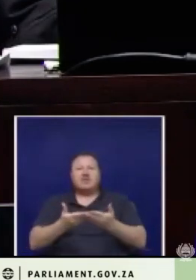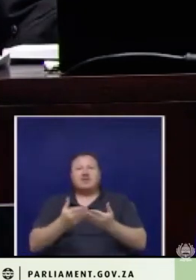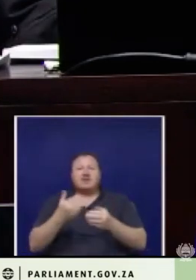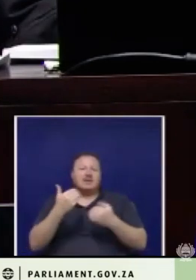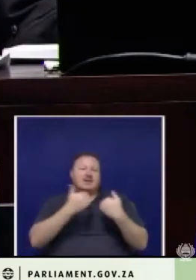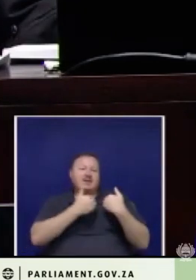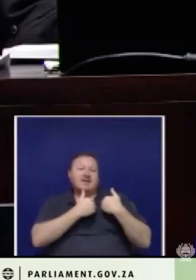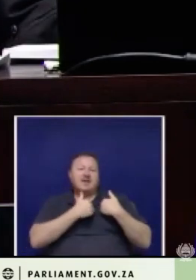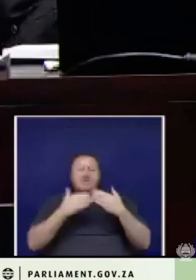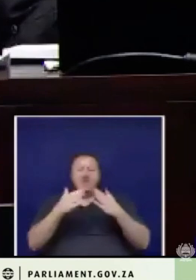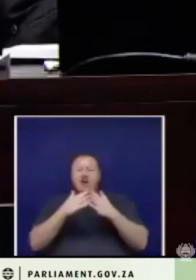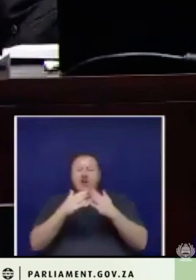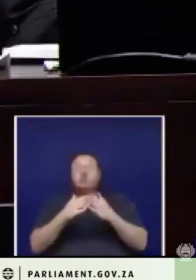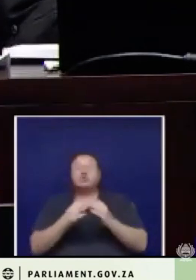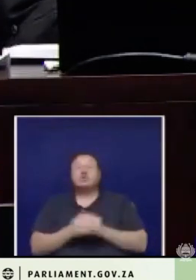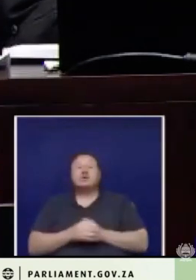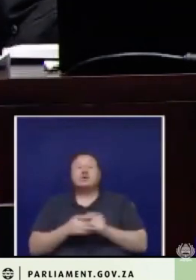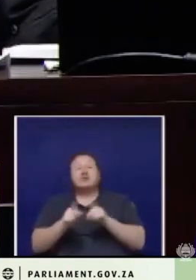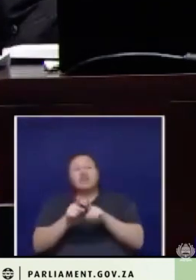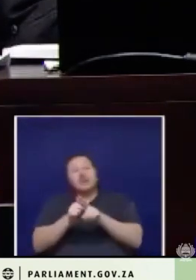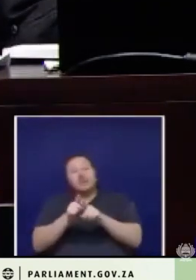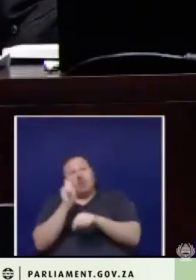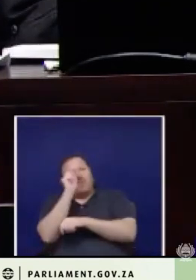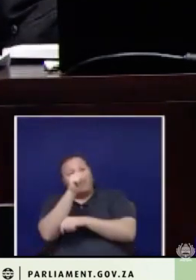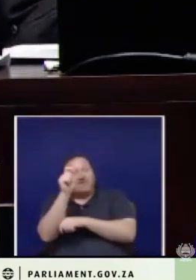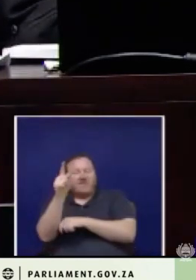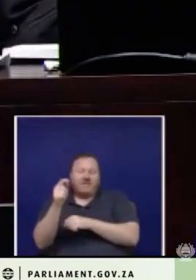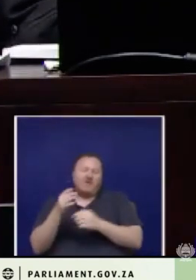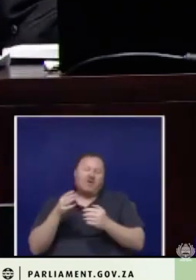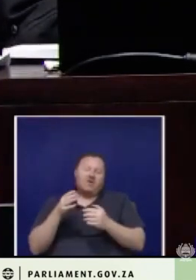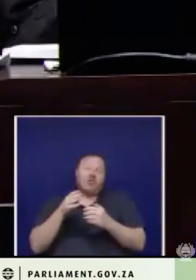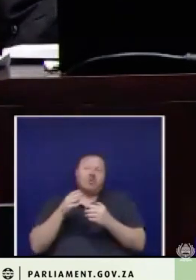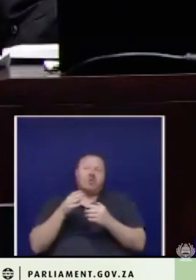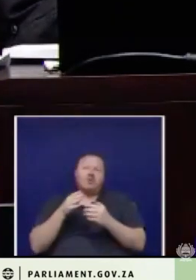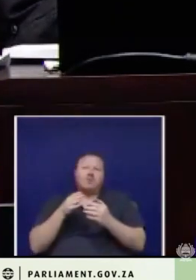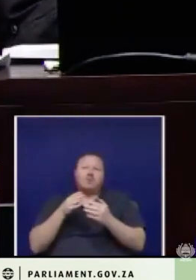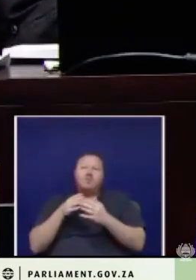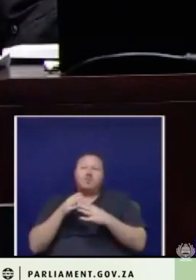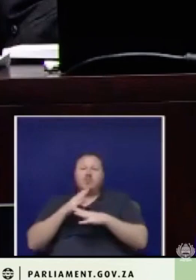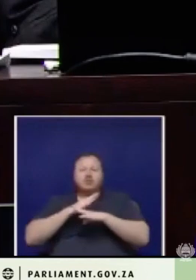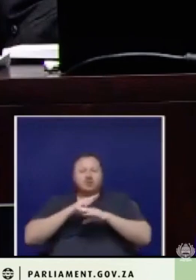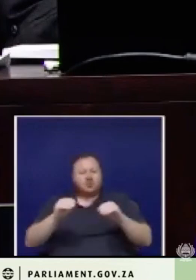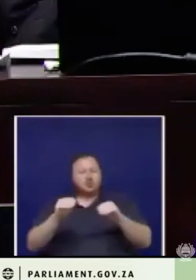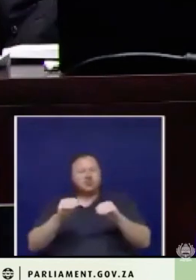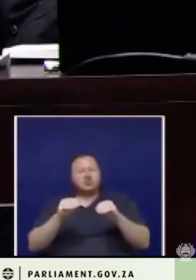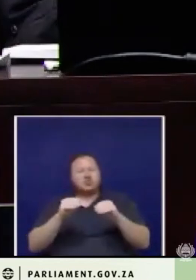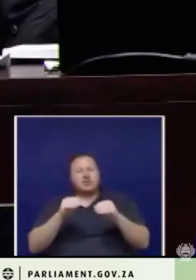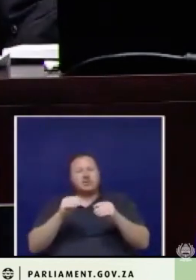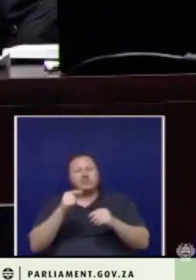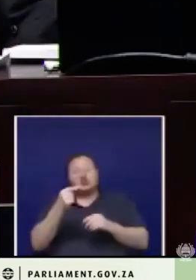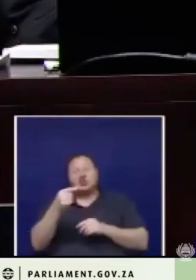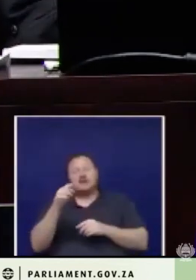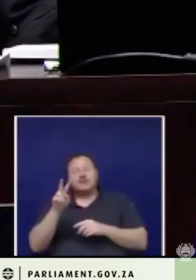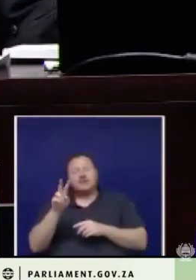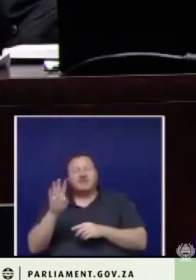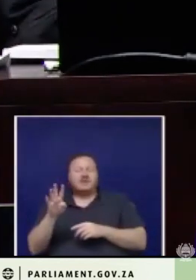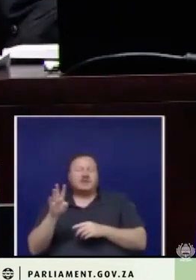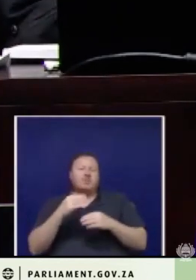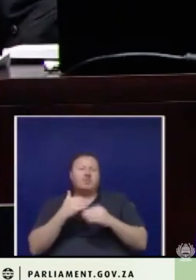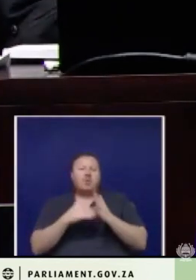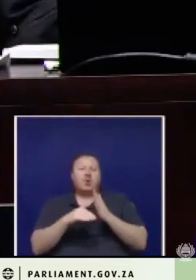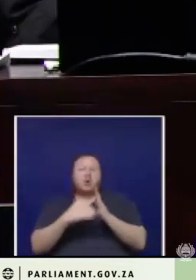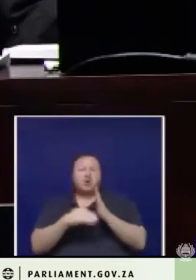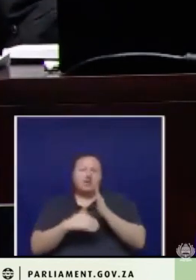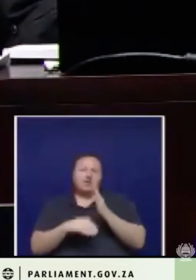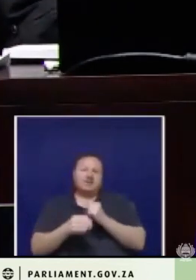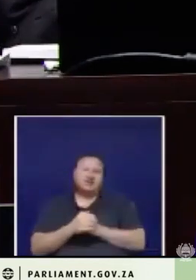rural prevention programs, and ethical leadership. We must not only speak against violence, we